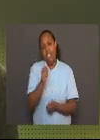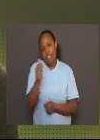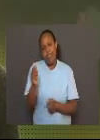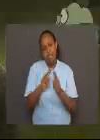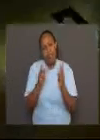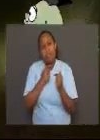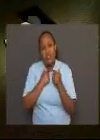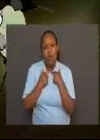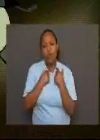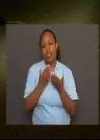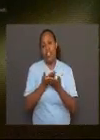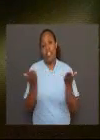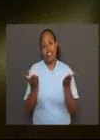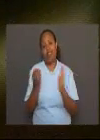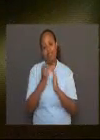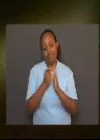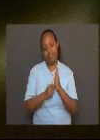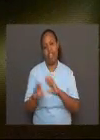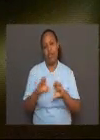curiosity.